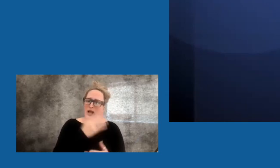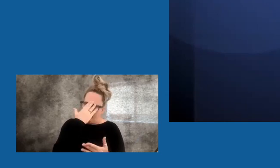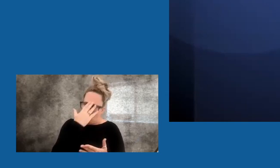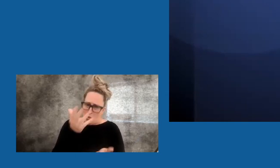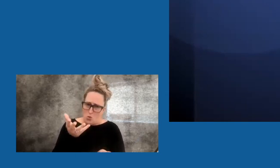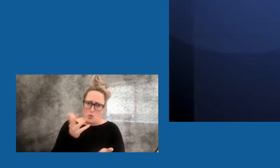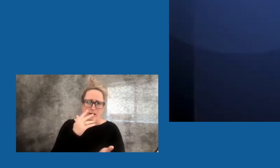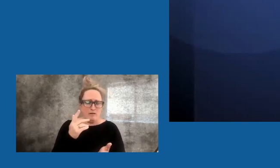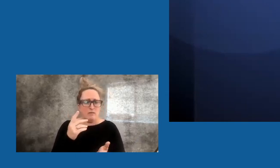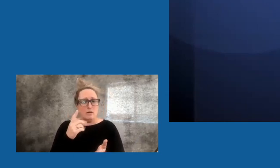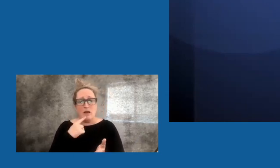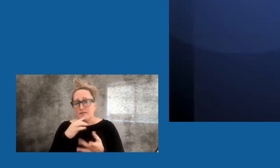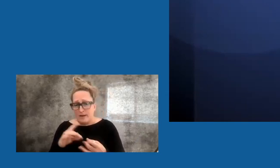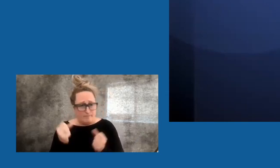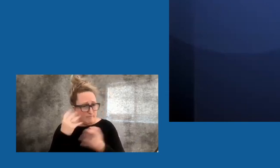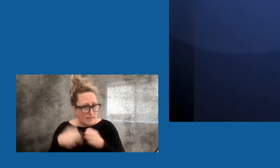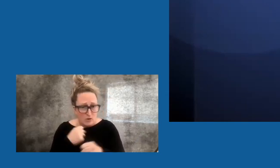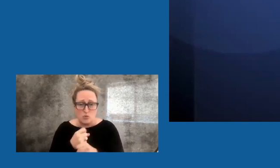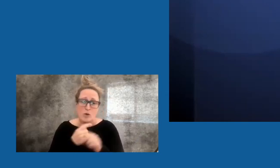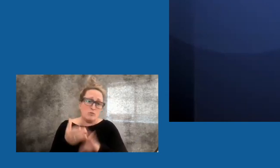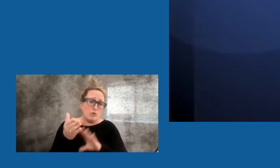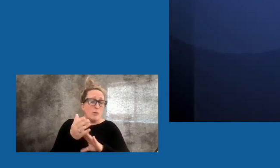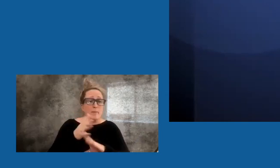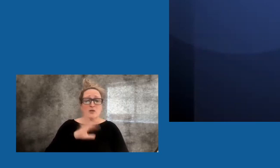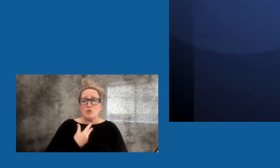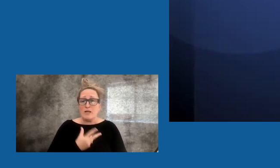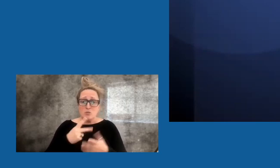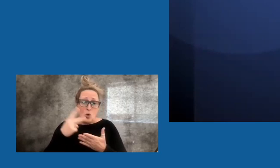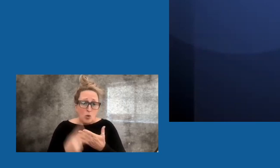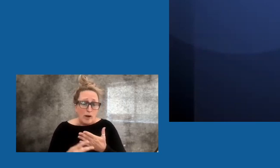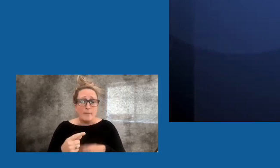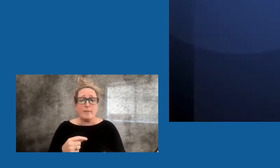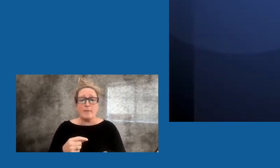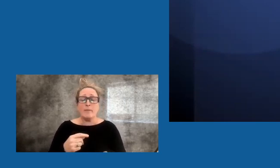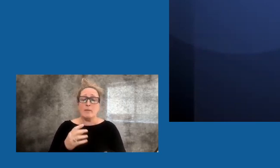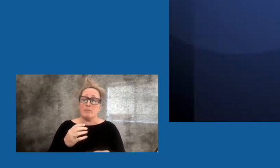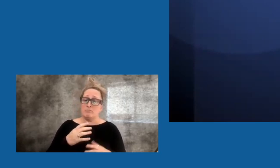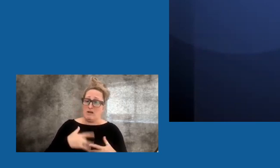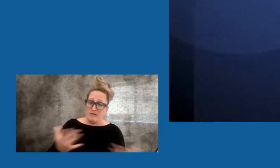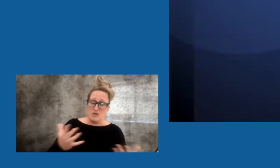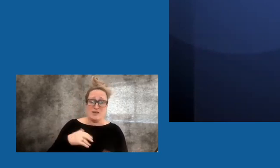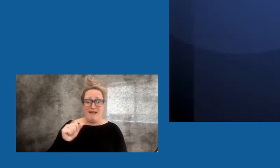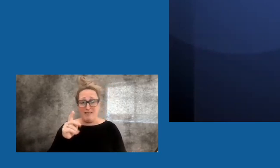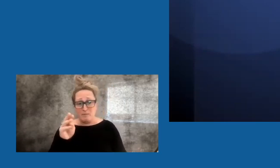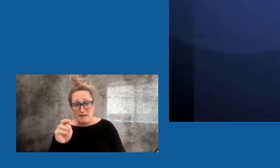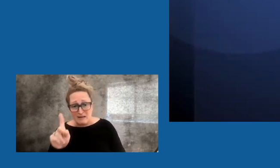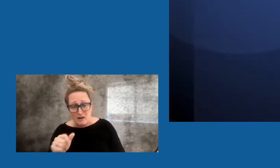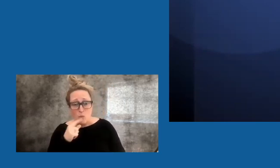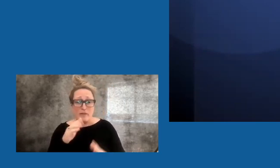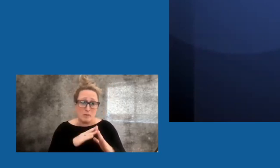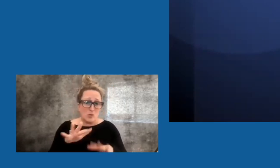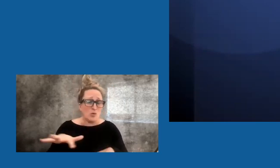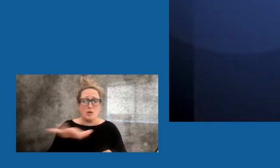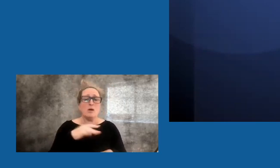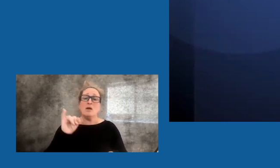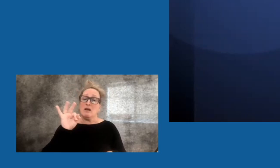many interviews and media over the years when I was running my trans program and putting on my own events in Alameda County with the community,